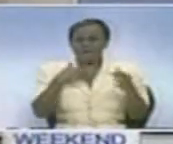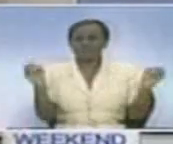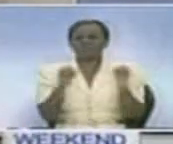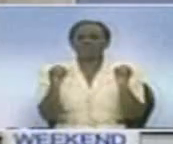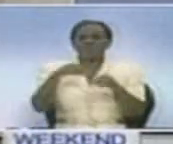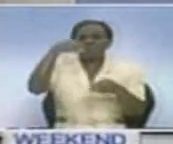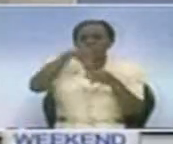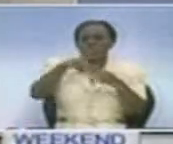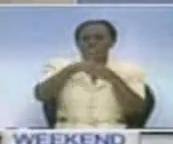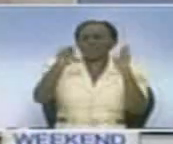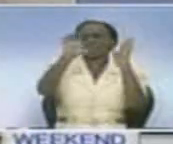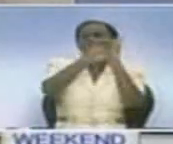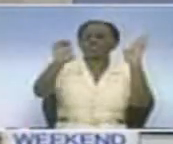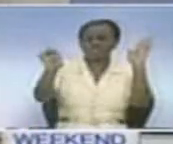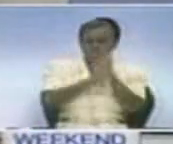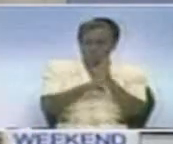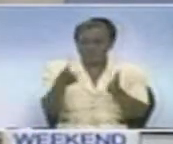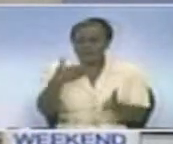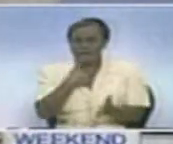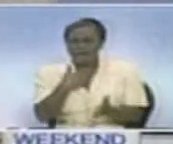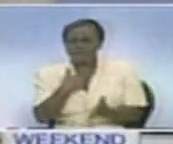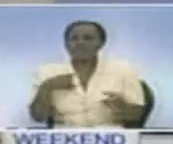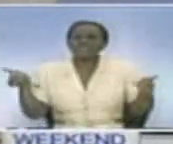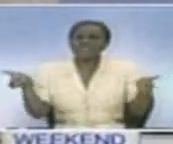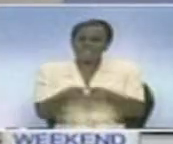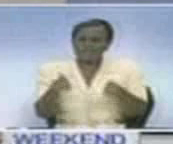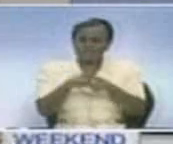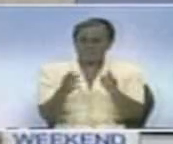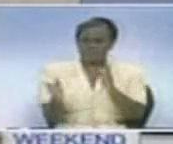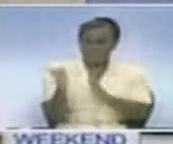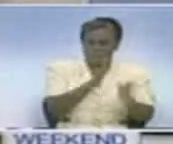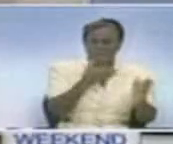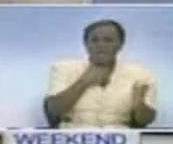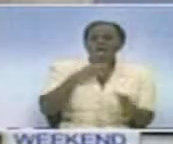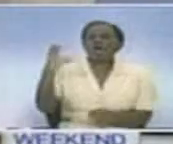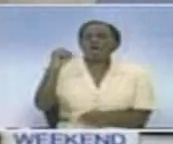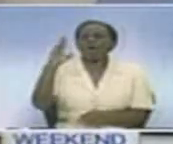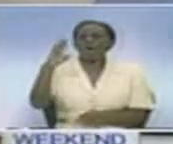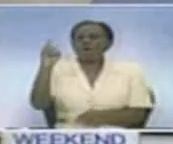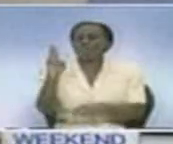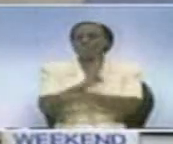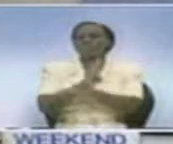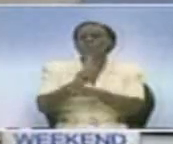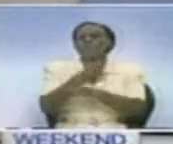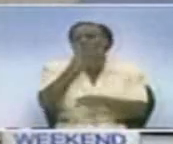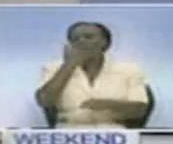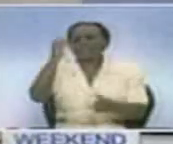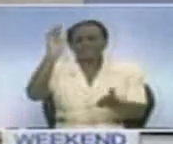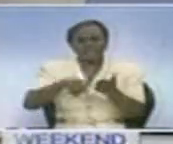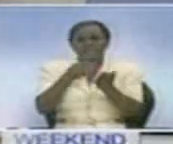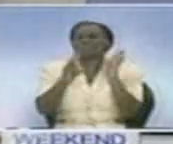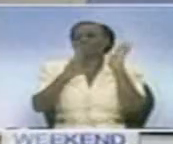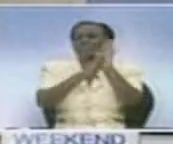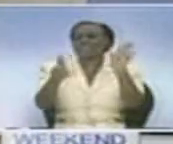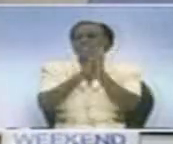within the constitution, the framework of the constitution and its organs, and they say court should perhaps make use of this as it is well represented